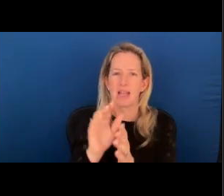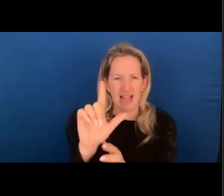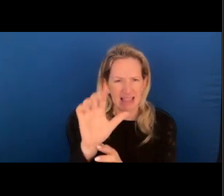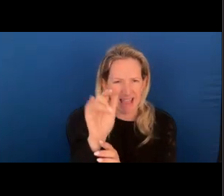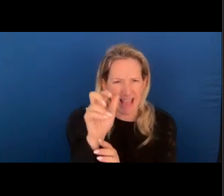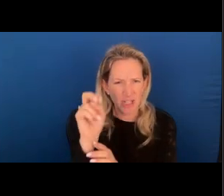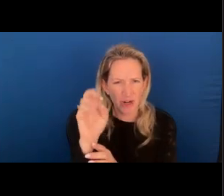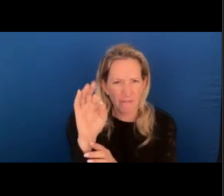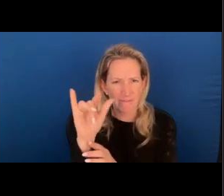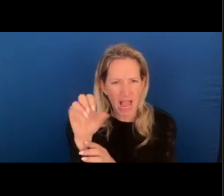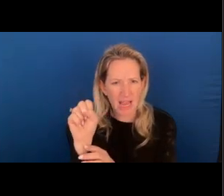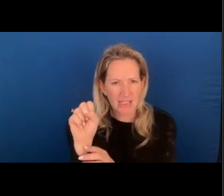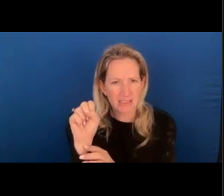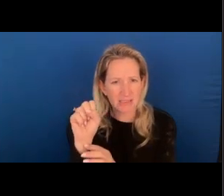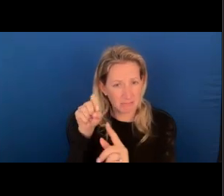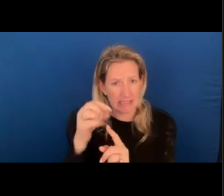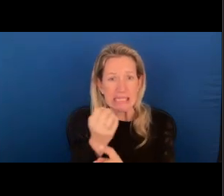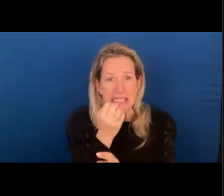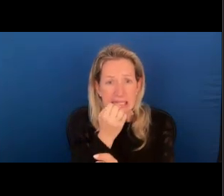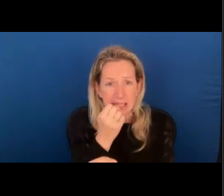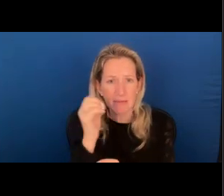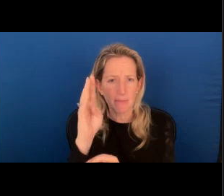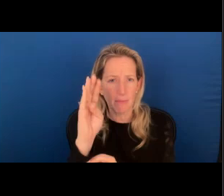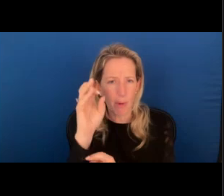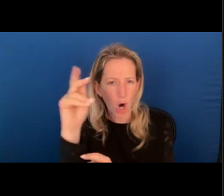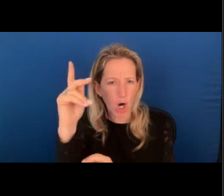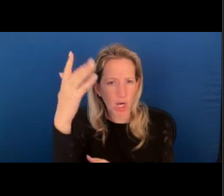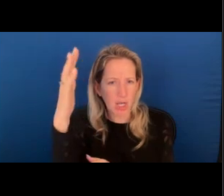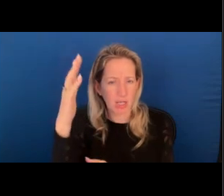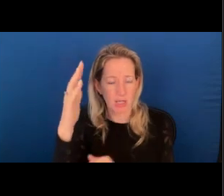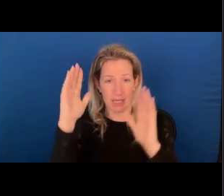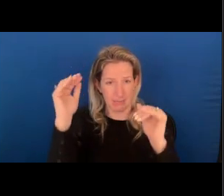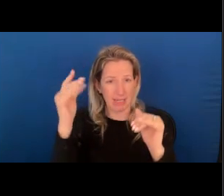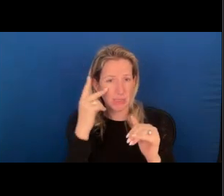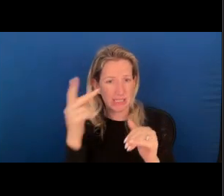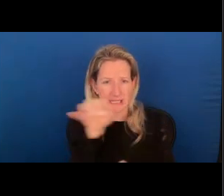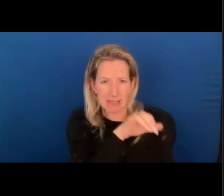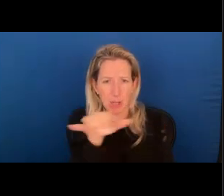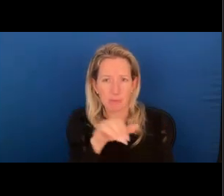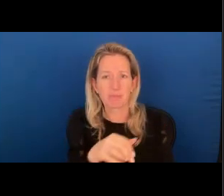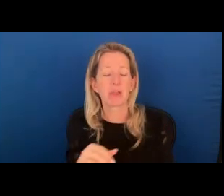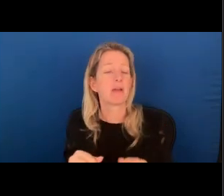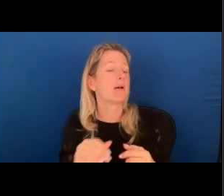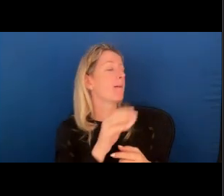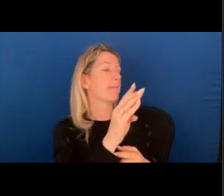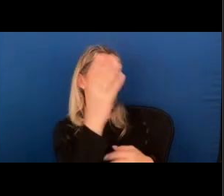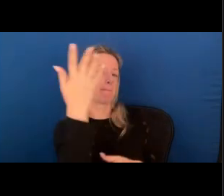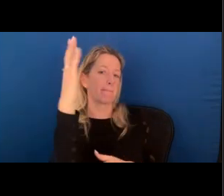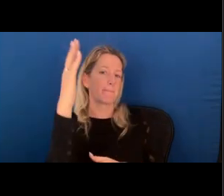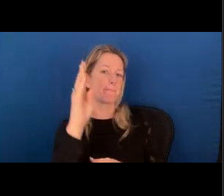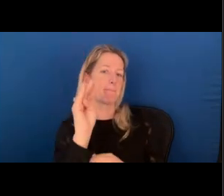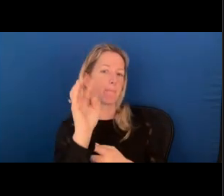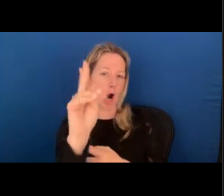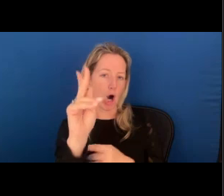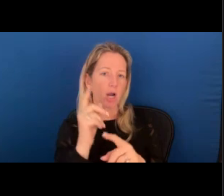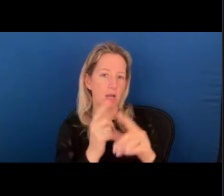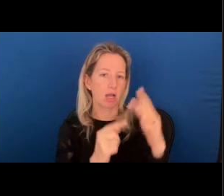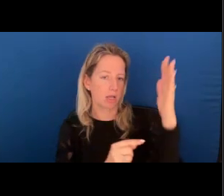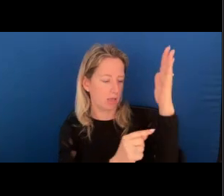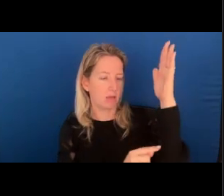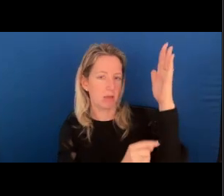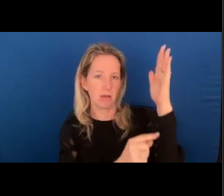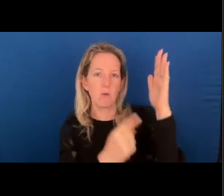bark? Are you expecting to see similar results in the bark and the lanternflies? Bark was just one of 4, just to see what. It's not so much where